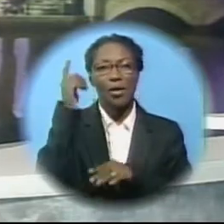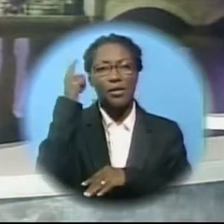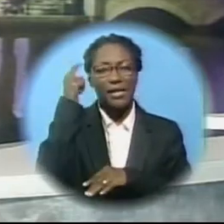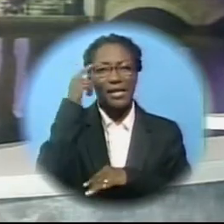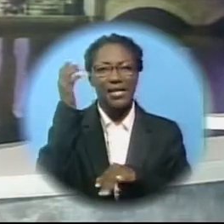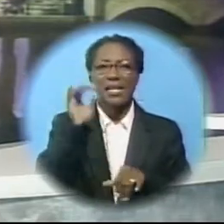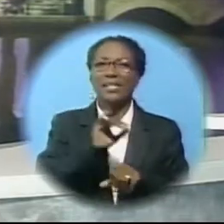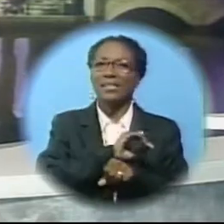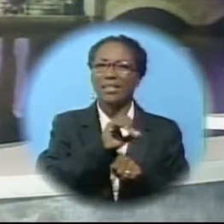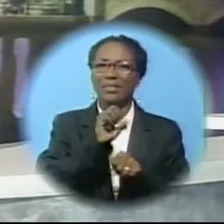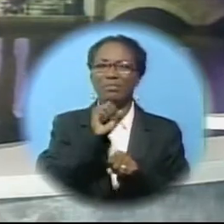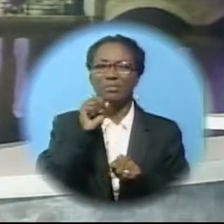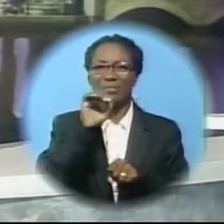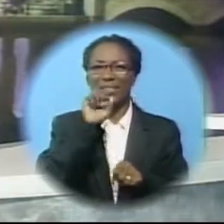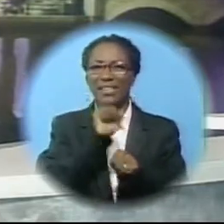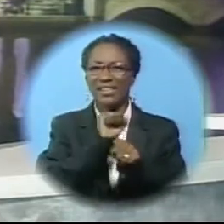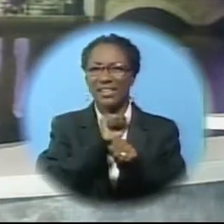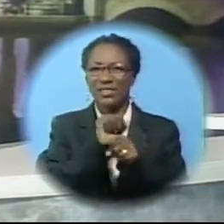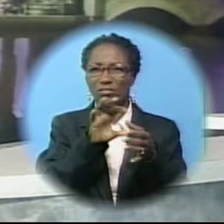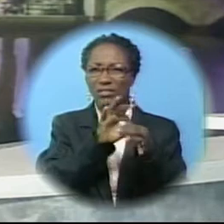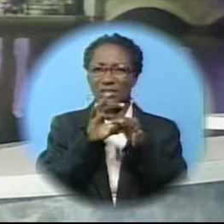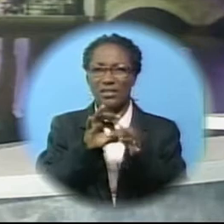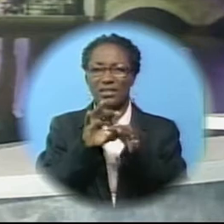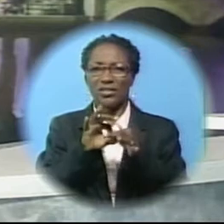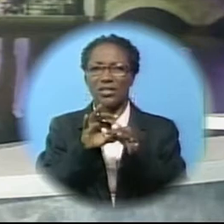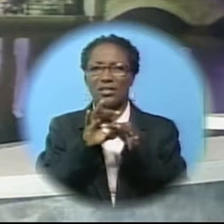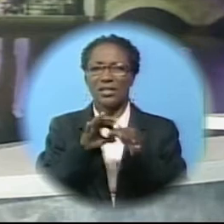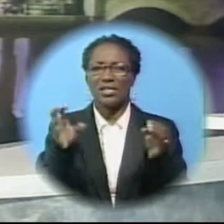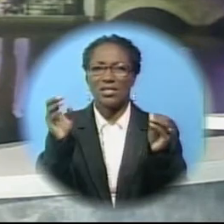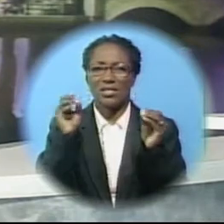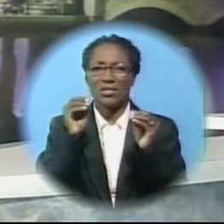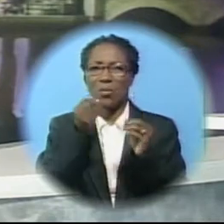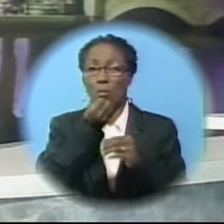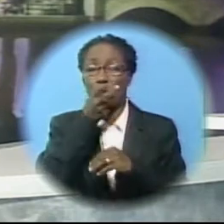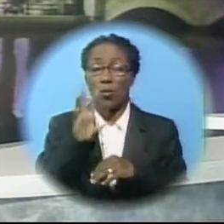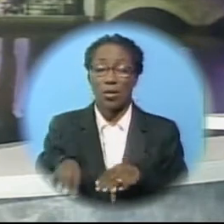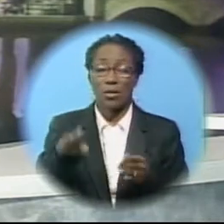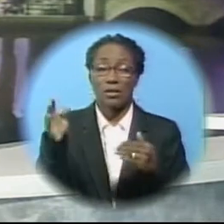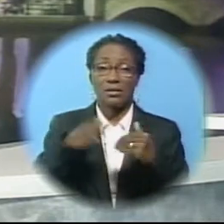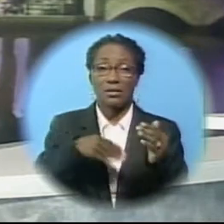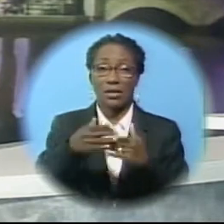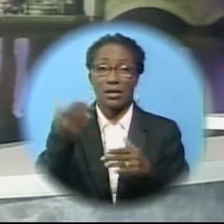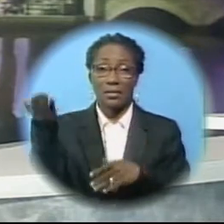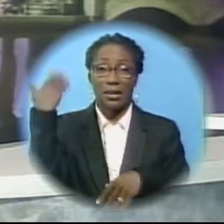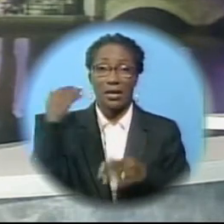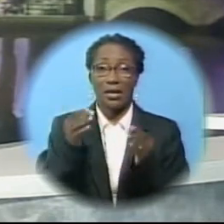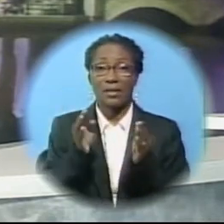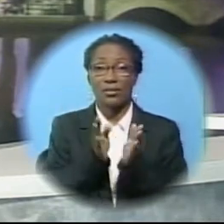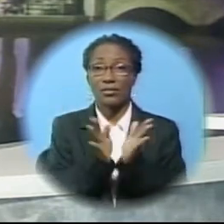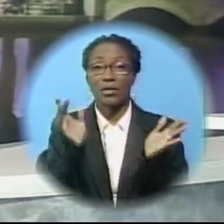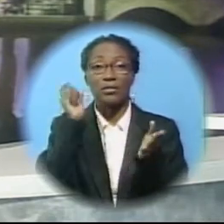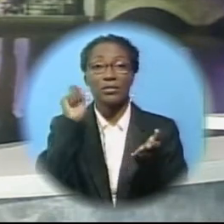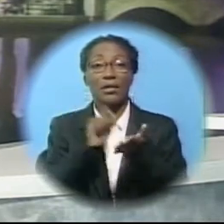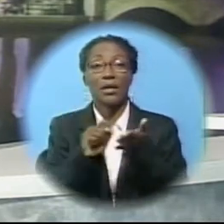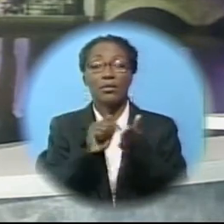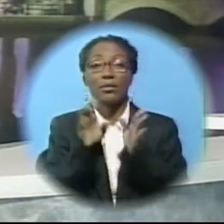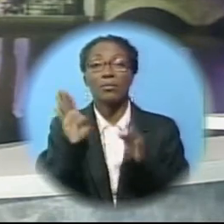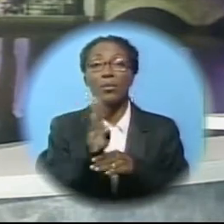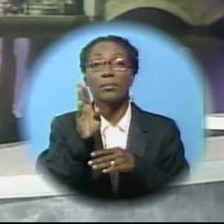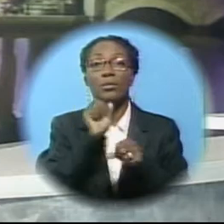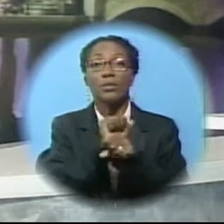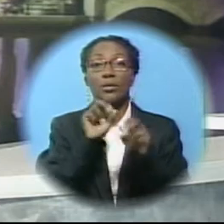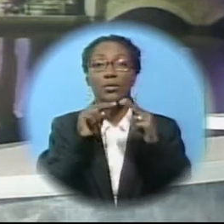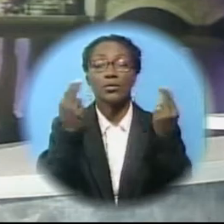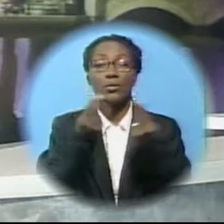climate in Barbados is more volatile now than any time in the past. But General Secretary of the Barbados Workers Union, Tony Moore, thinks the number